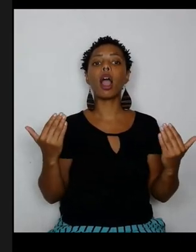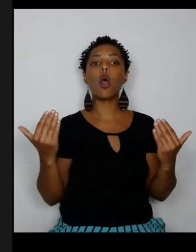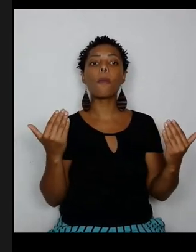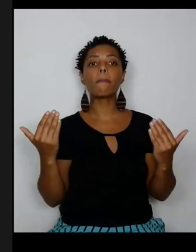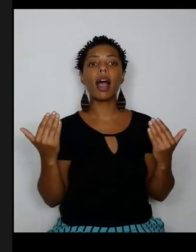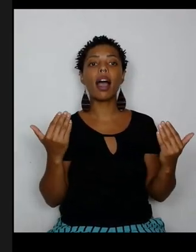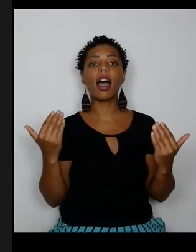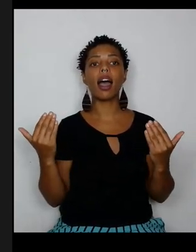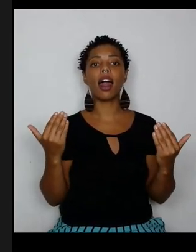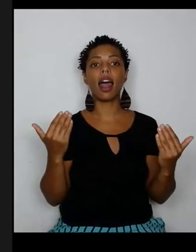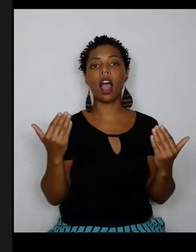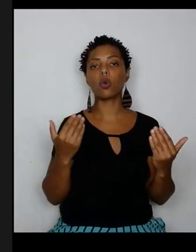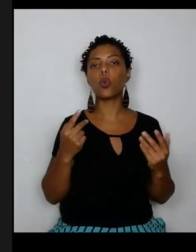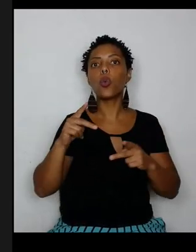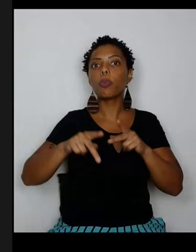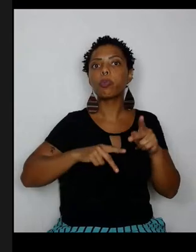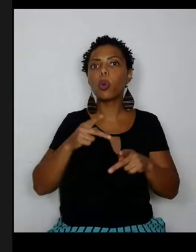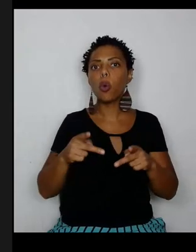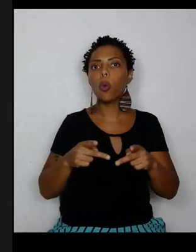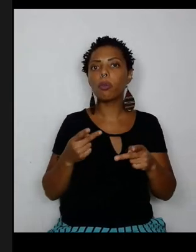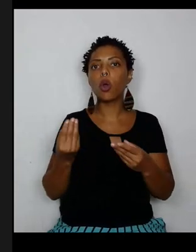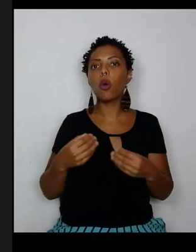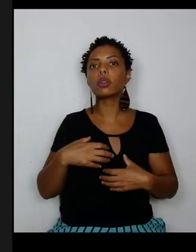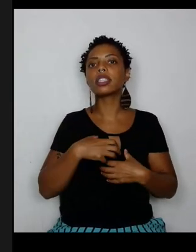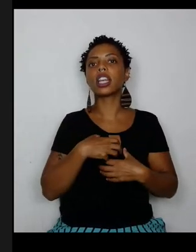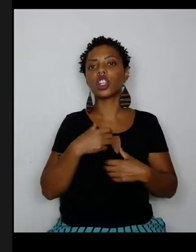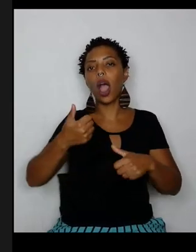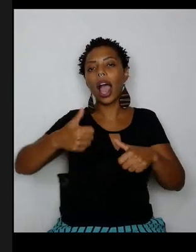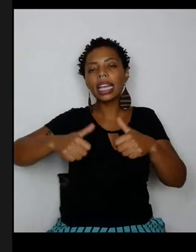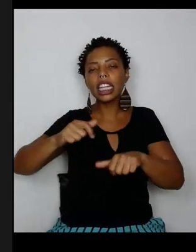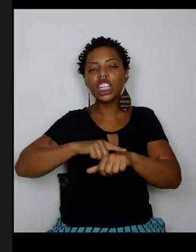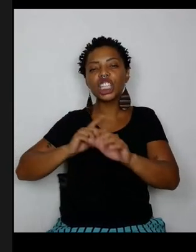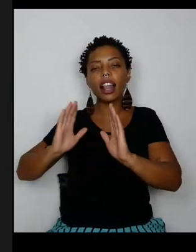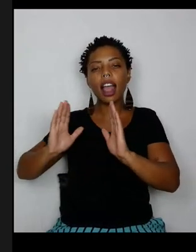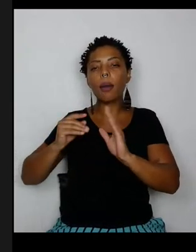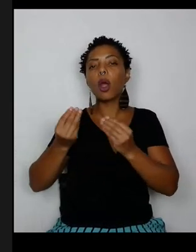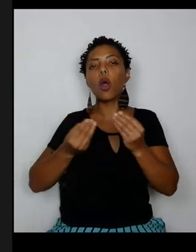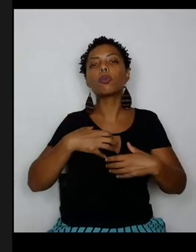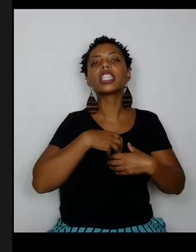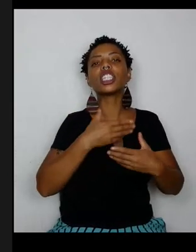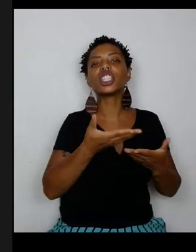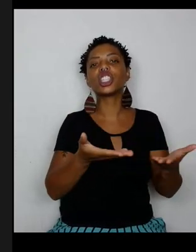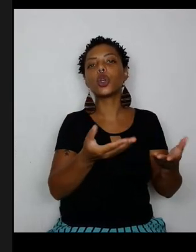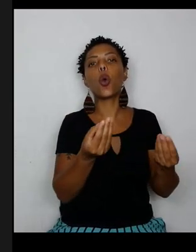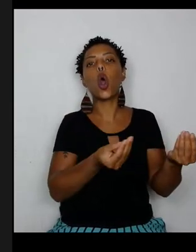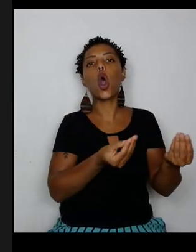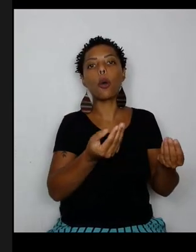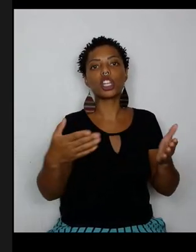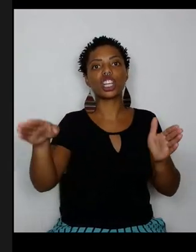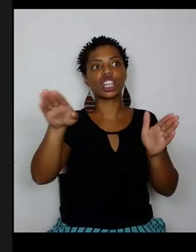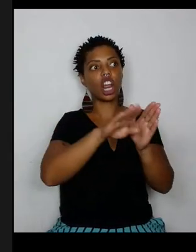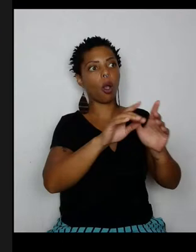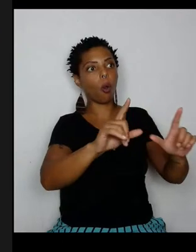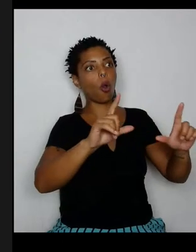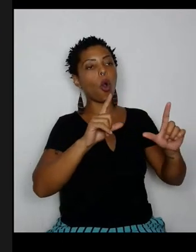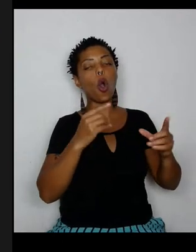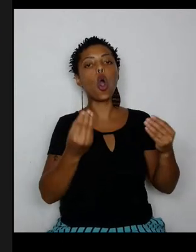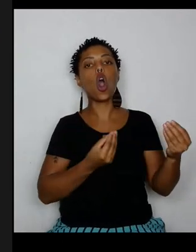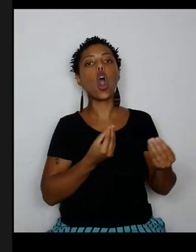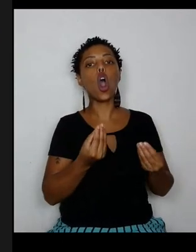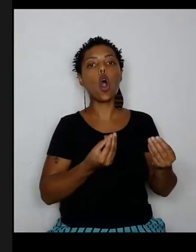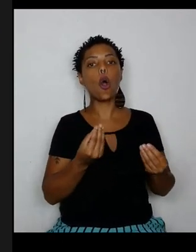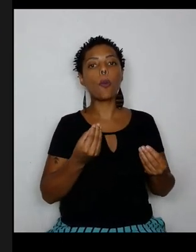i believe we could also think about how the audience received this image how did the critics